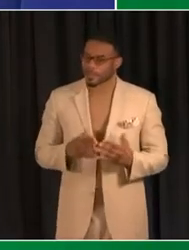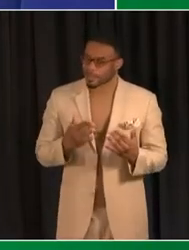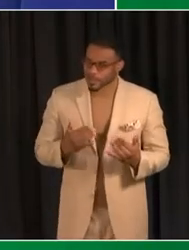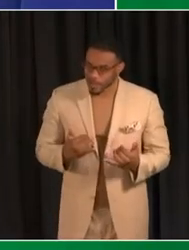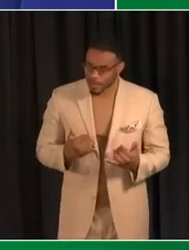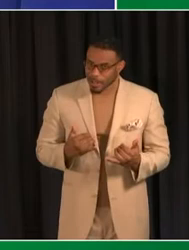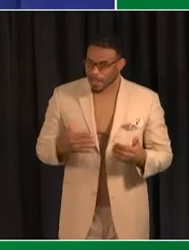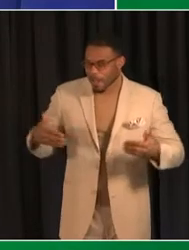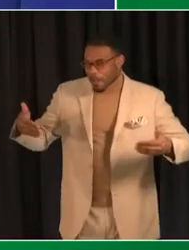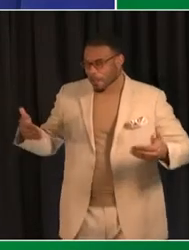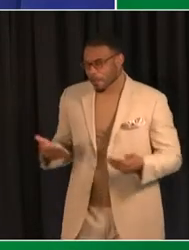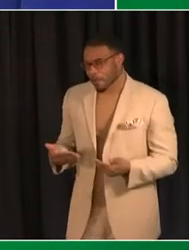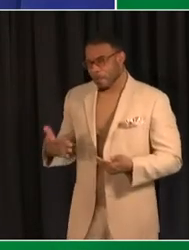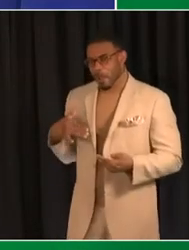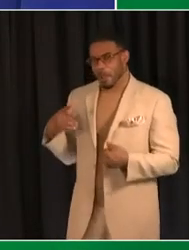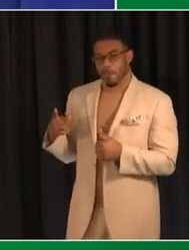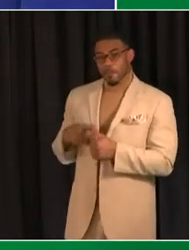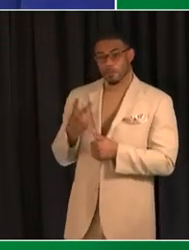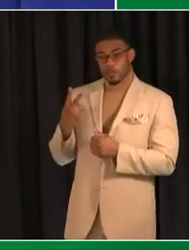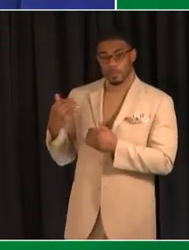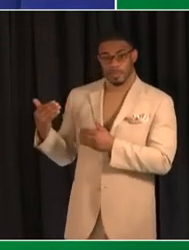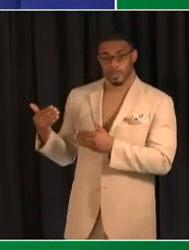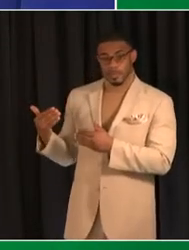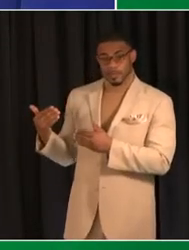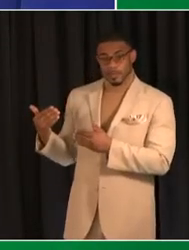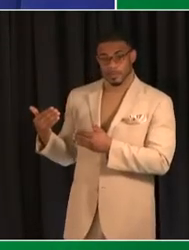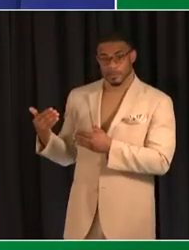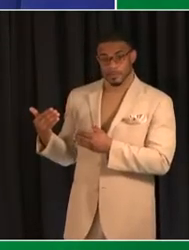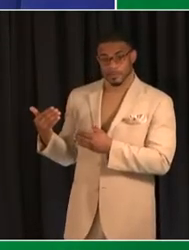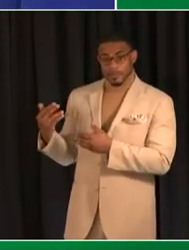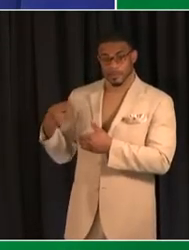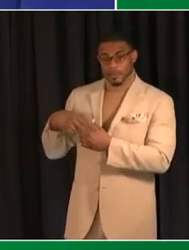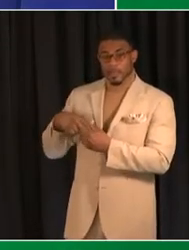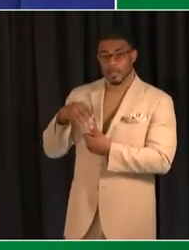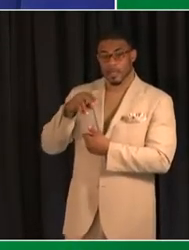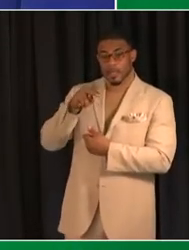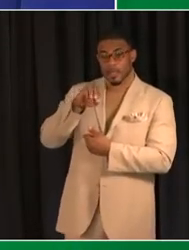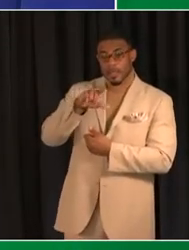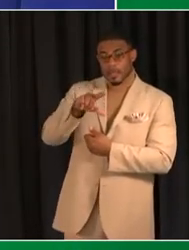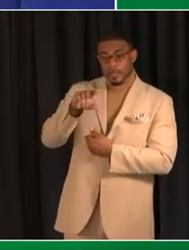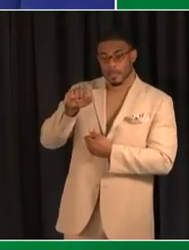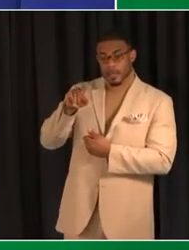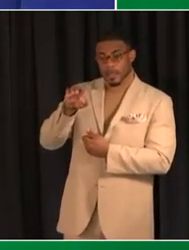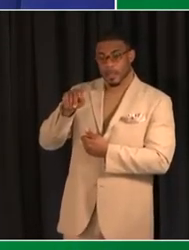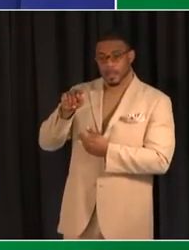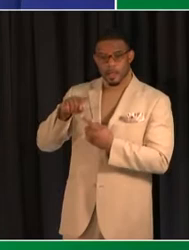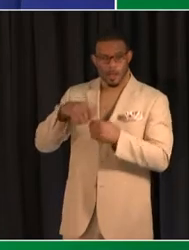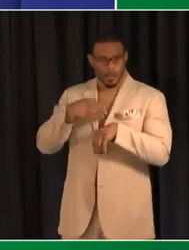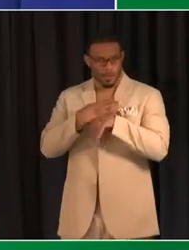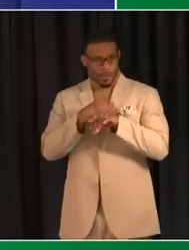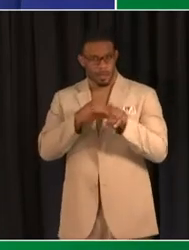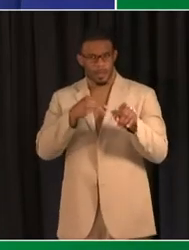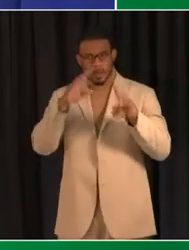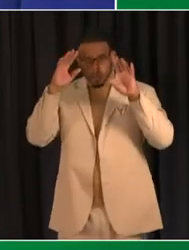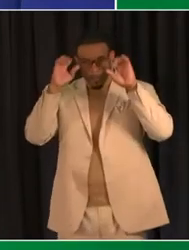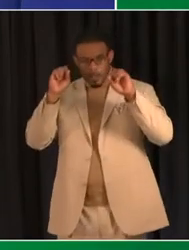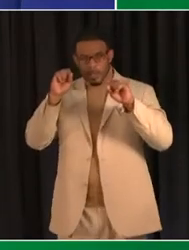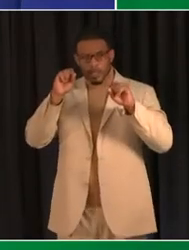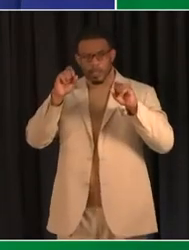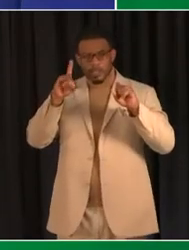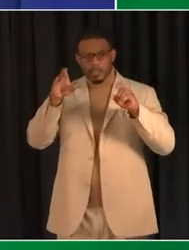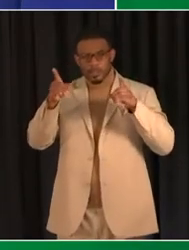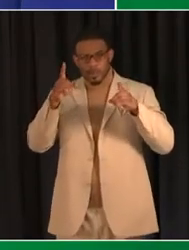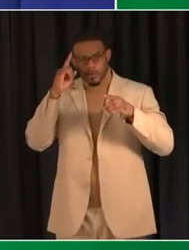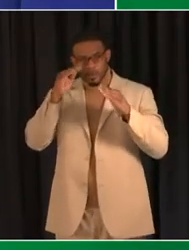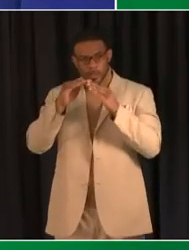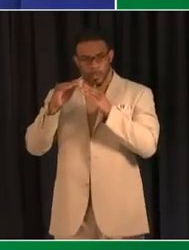so with that, I want to introduce our first two guests, Neil Albert, who's the President and Executive Director of the Downtown DC